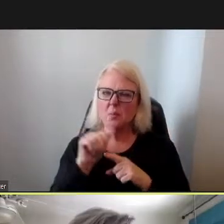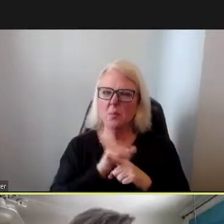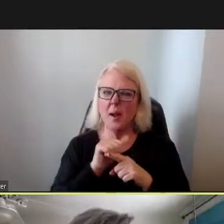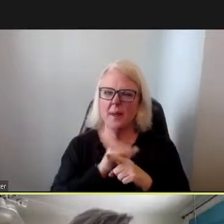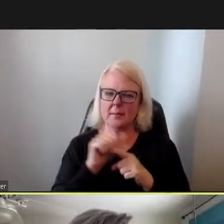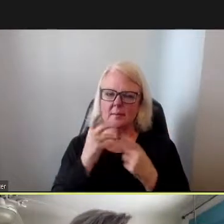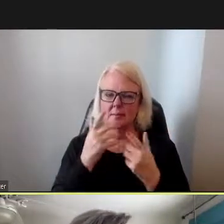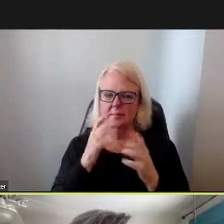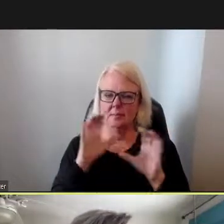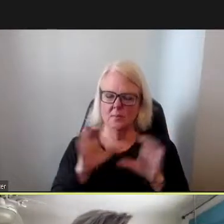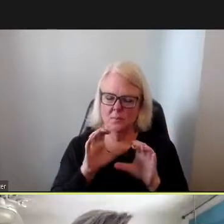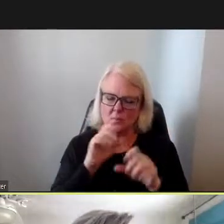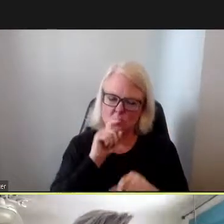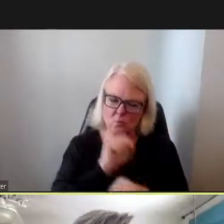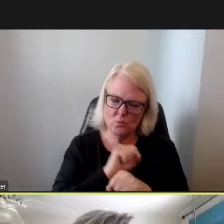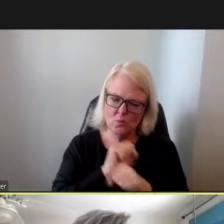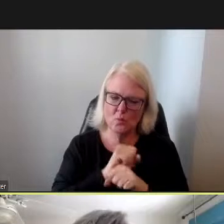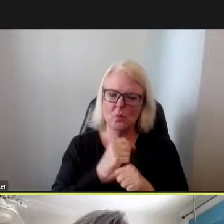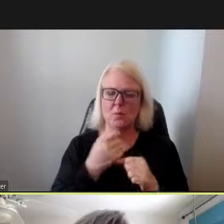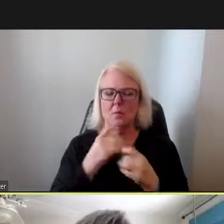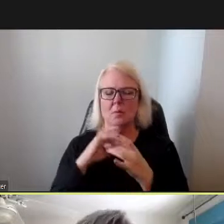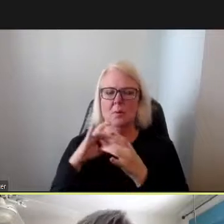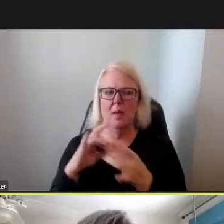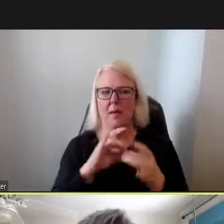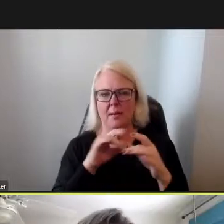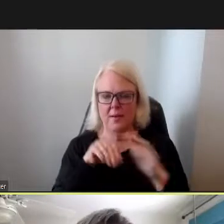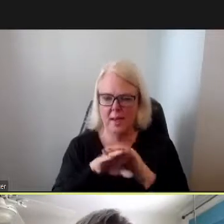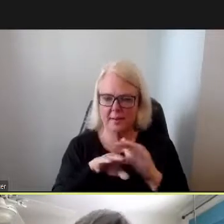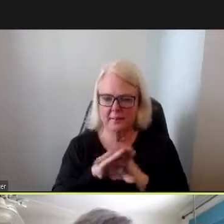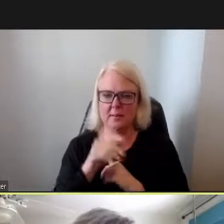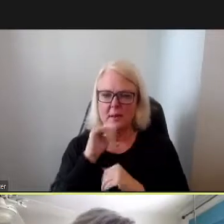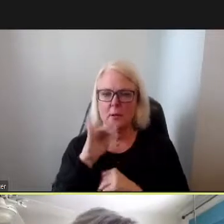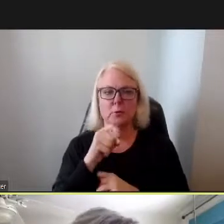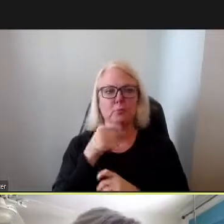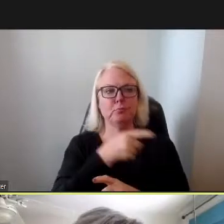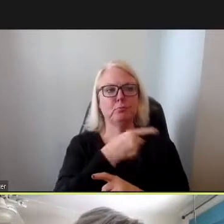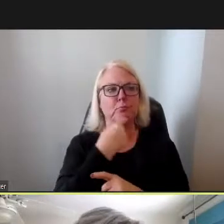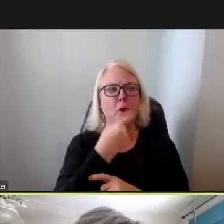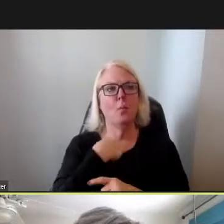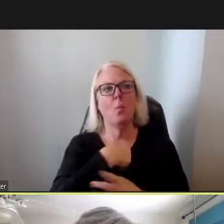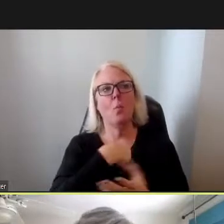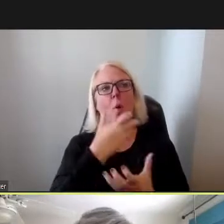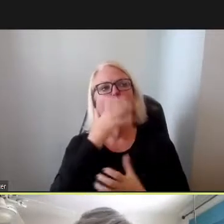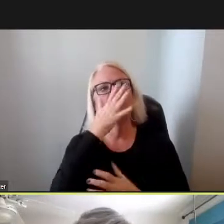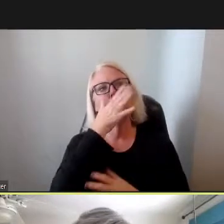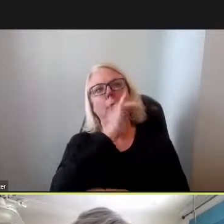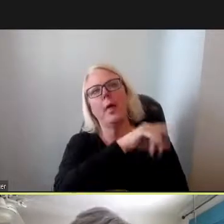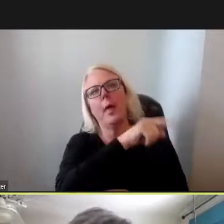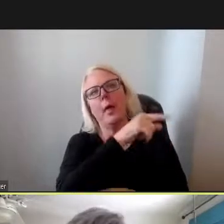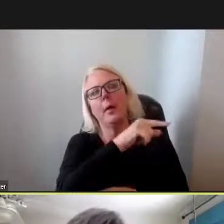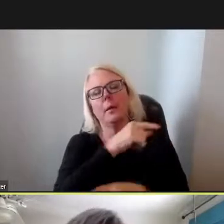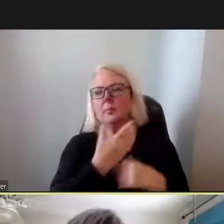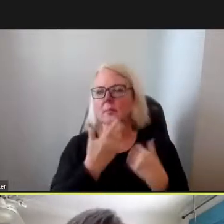collective access and not just point to it as something that we hope to get to sometime?